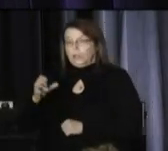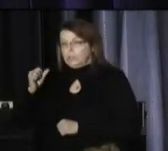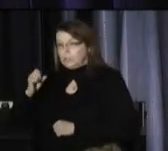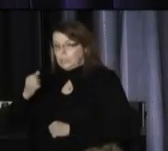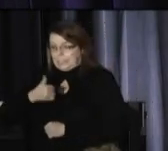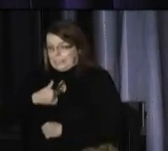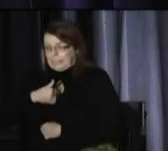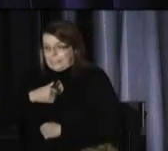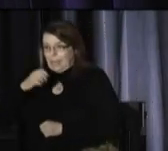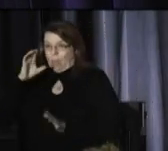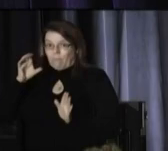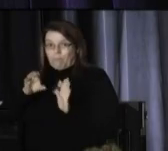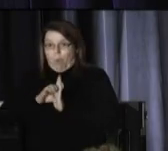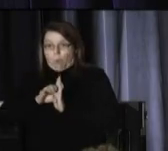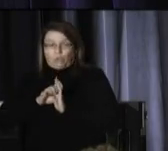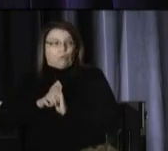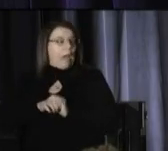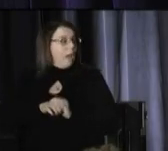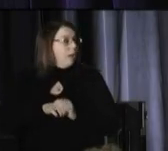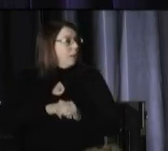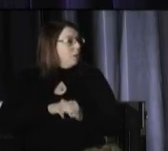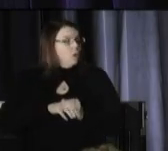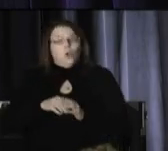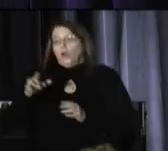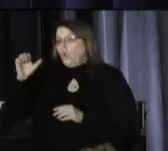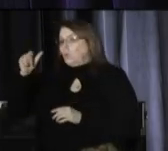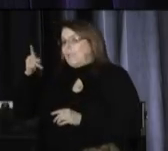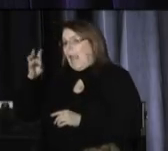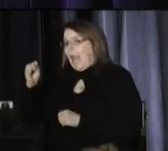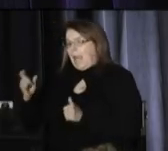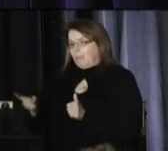Self-portrait as Lilith, who was Adam's first wife.